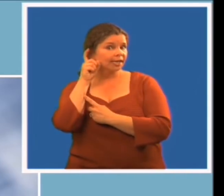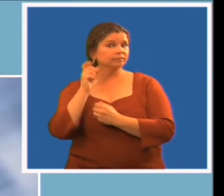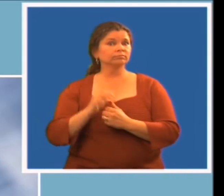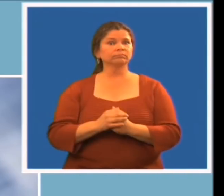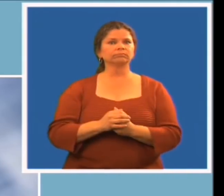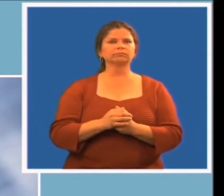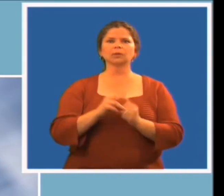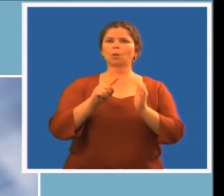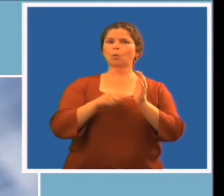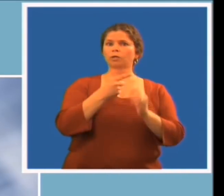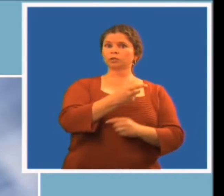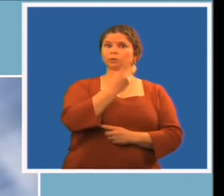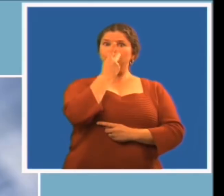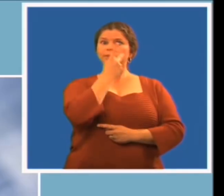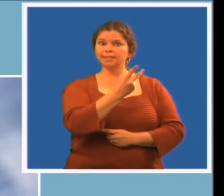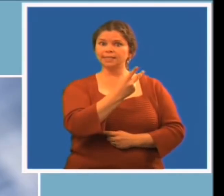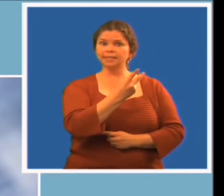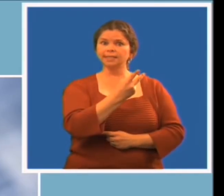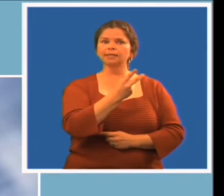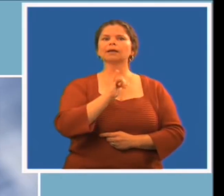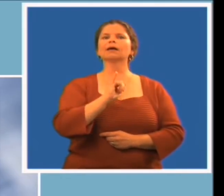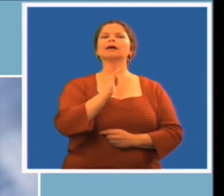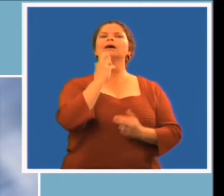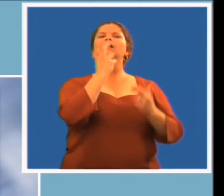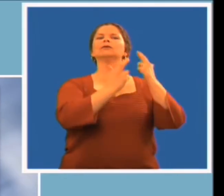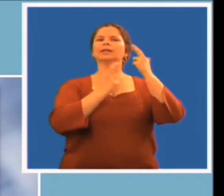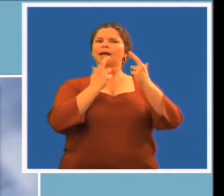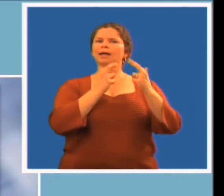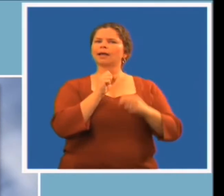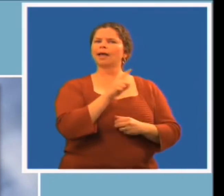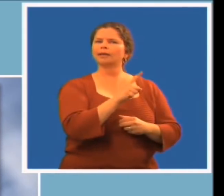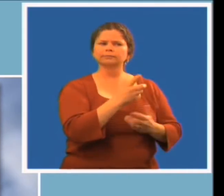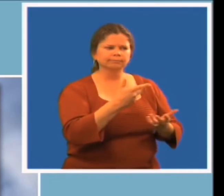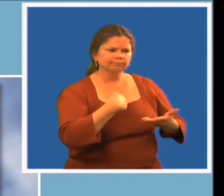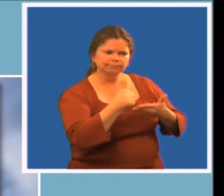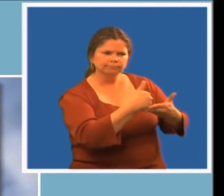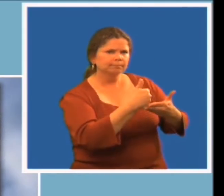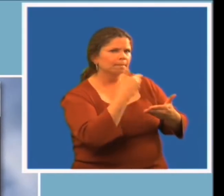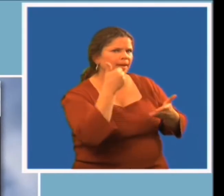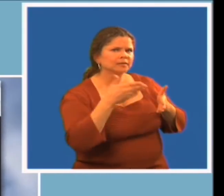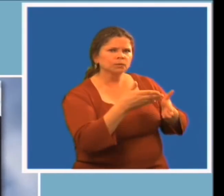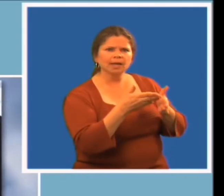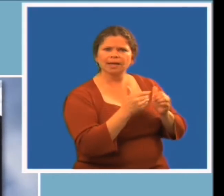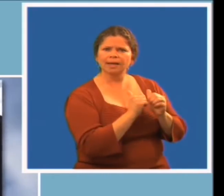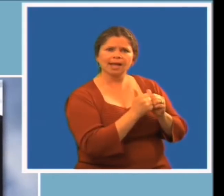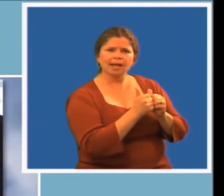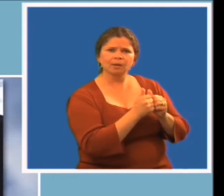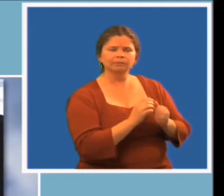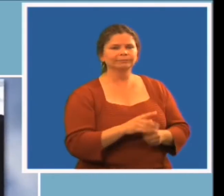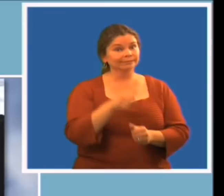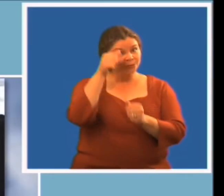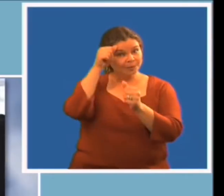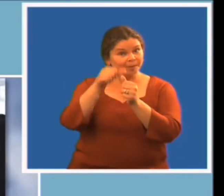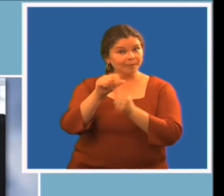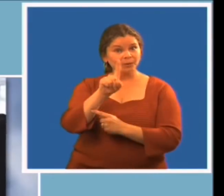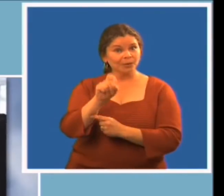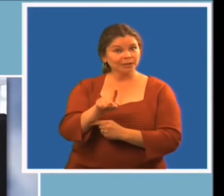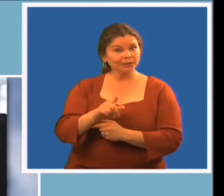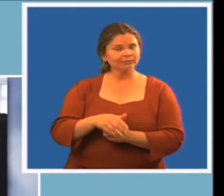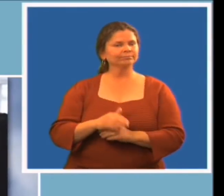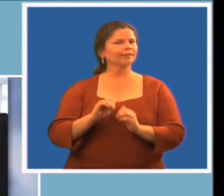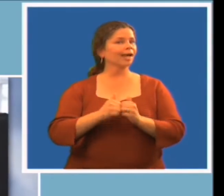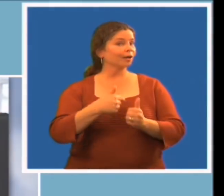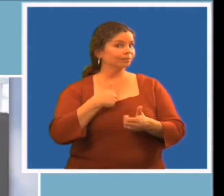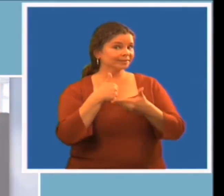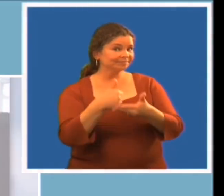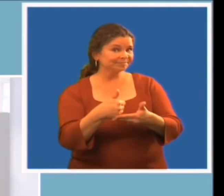the device as being used, ask the individual the best way to facilitate their use. Remember the question, how